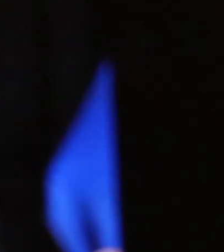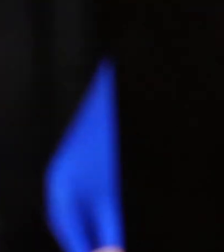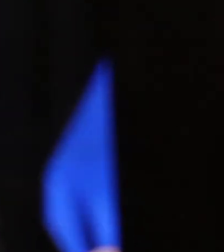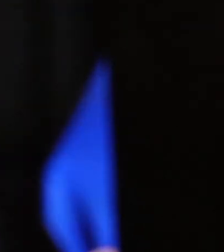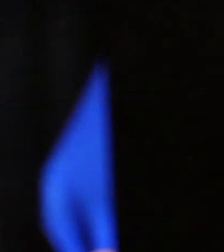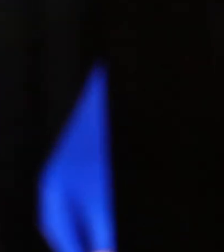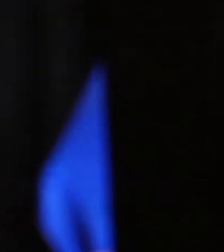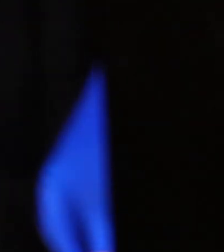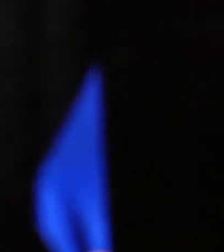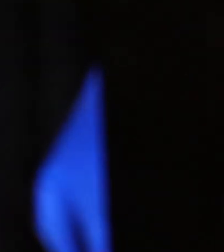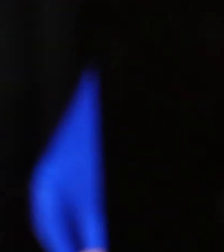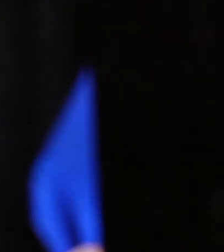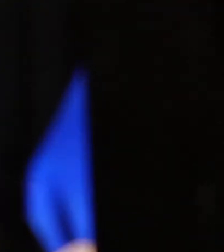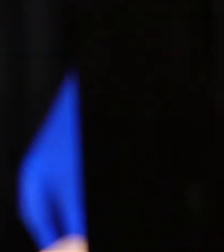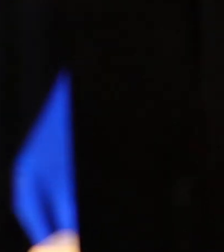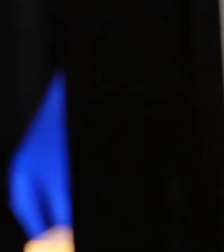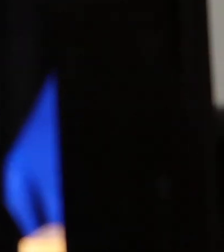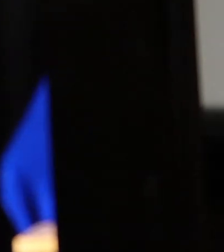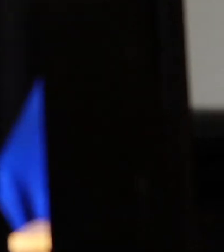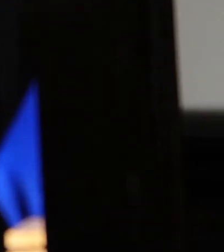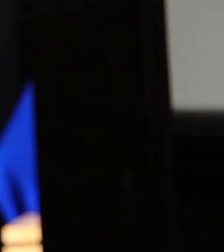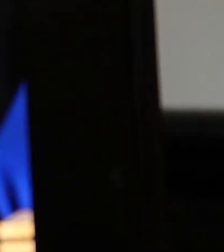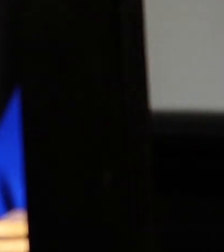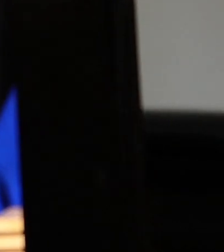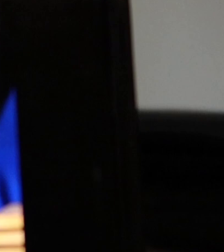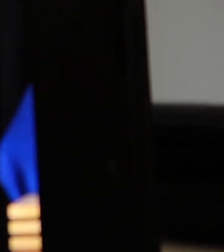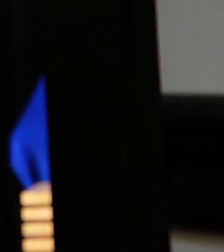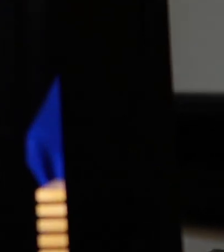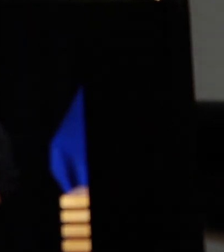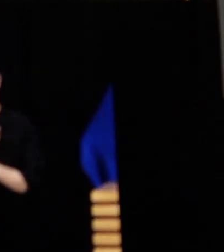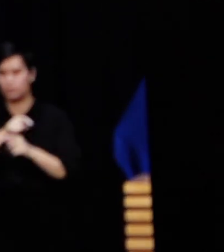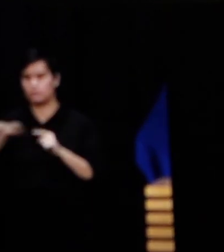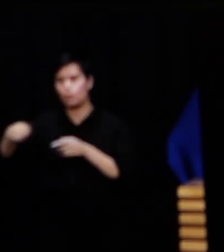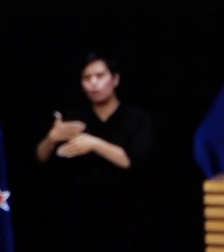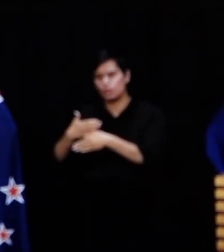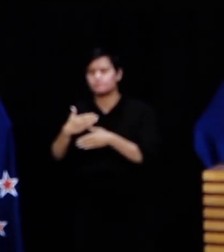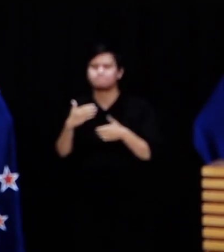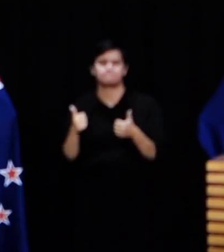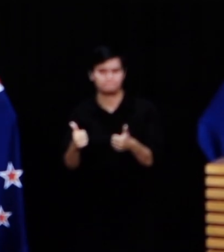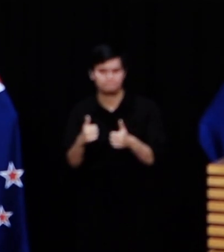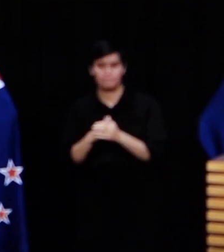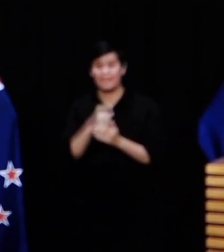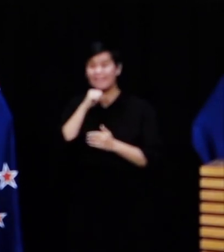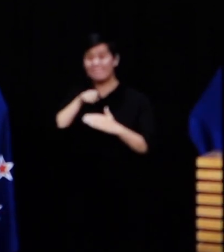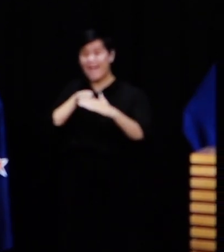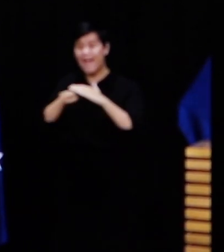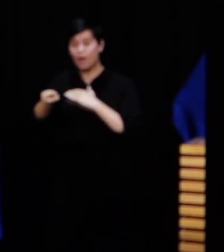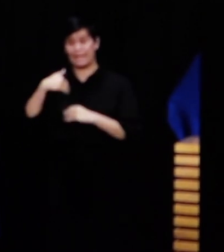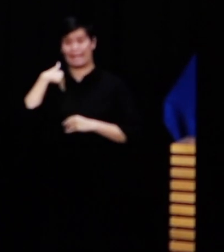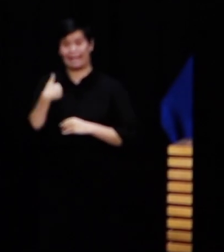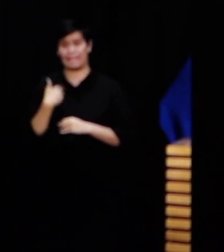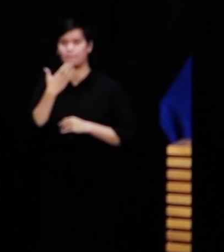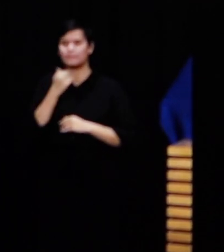from home unless that is not possible. If you go outside your home, please maintain physical distancing of